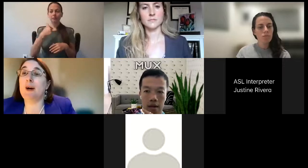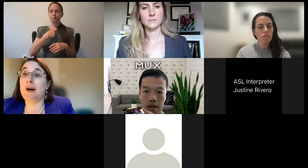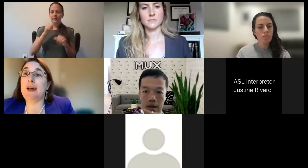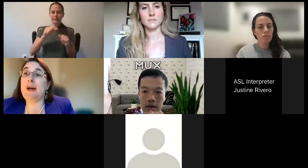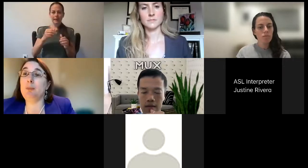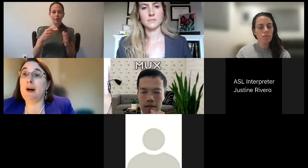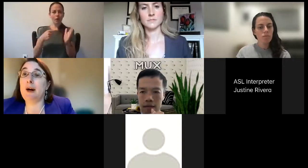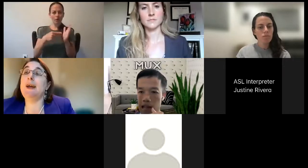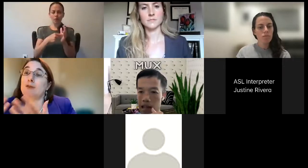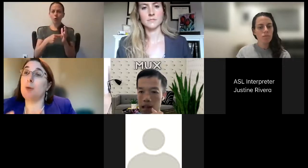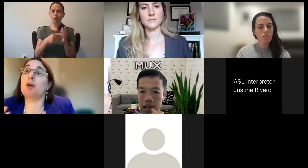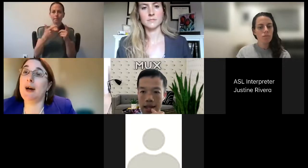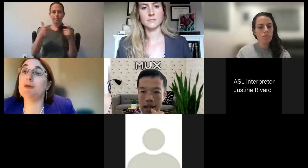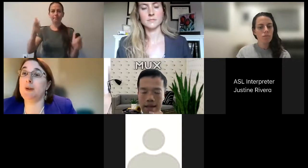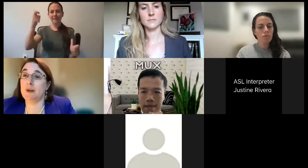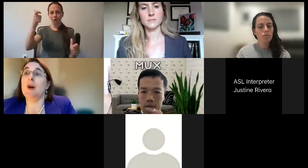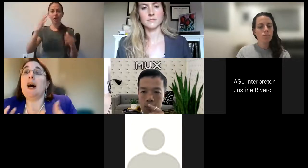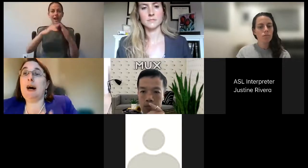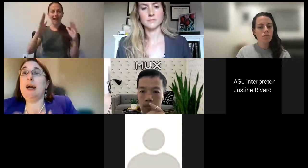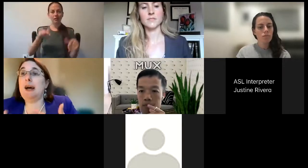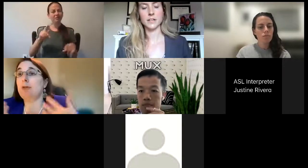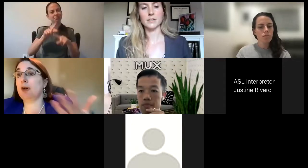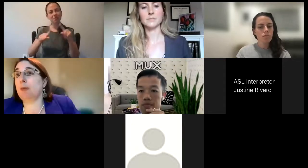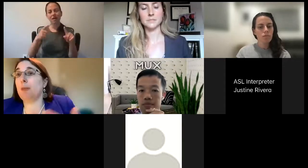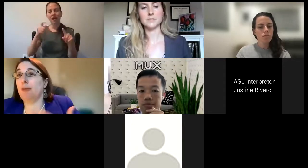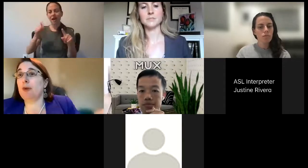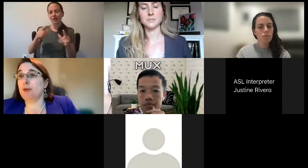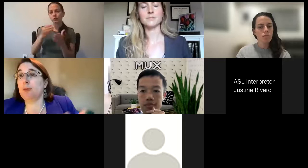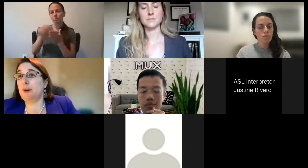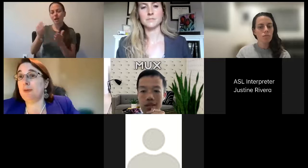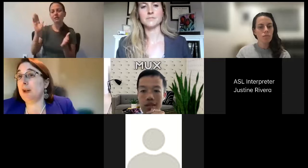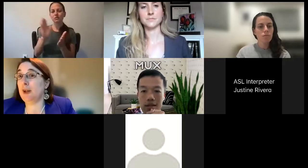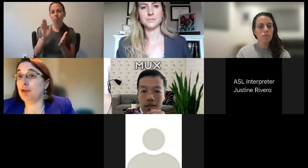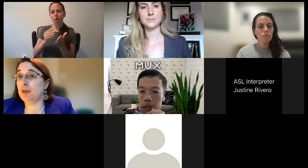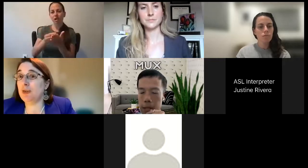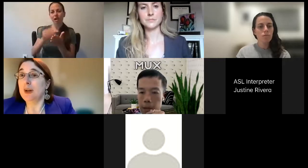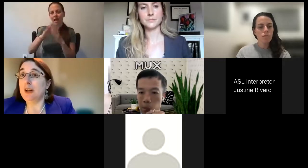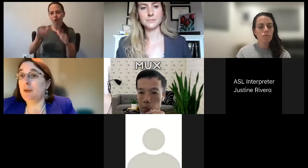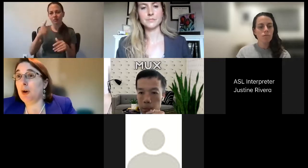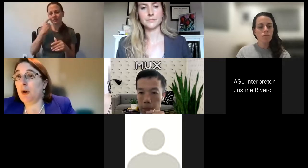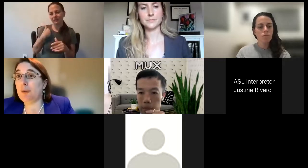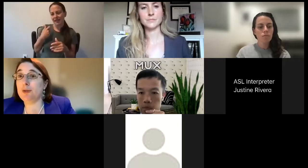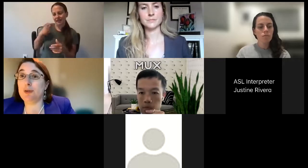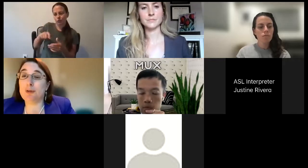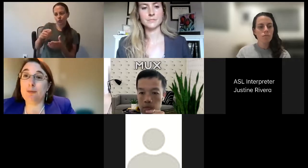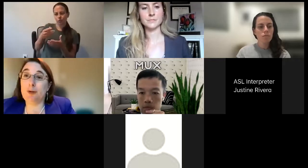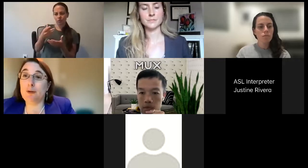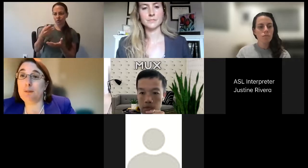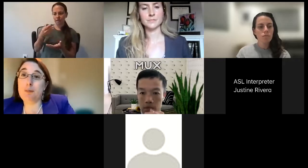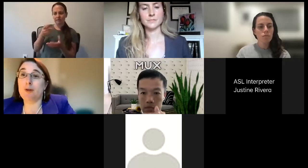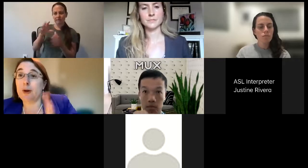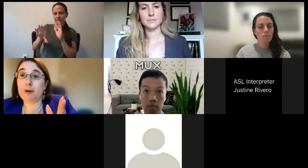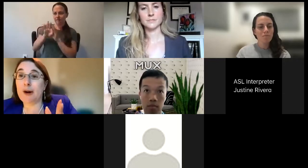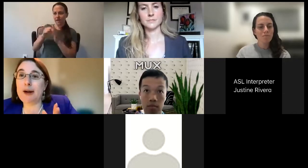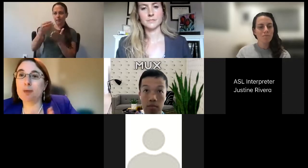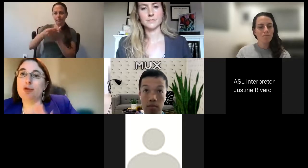house, but I had to buy a smaller house because I had to come up with funds for modifications, even though I'm considered, the